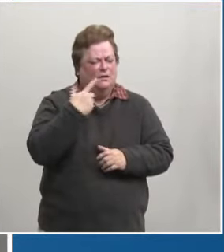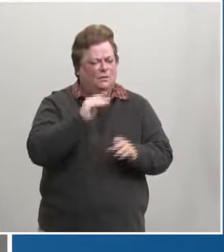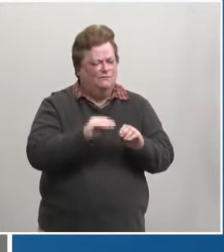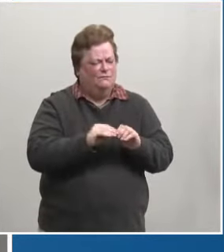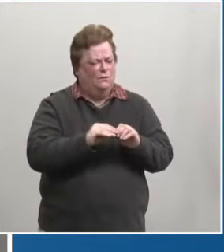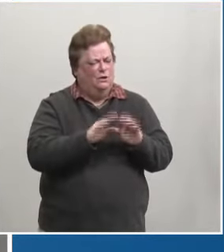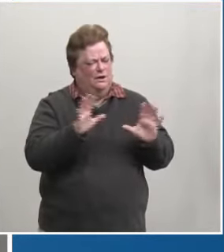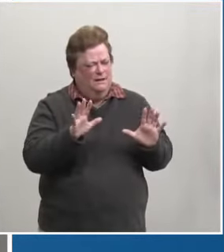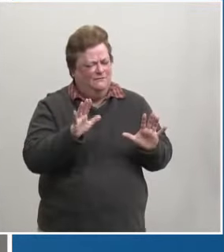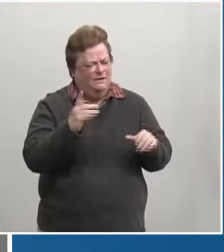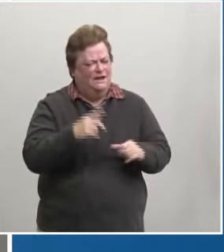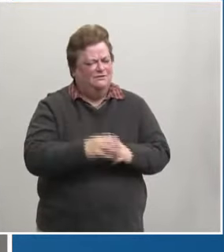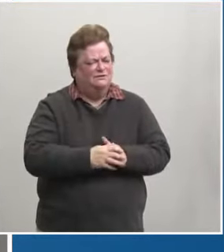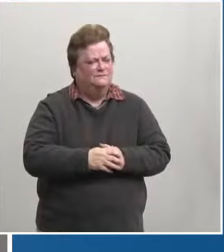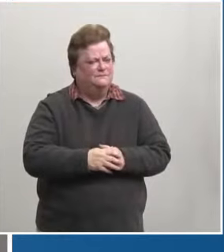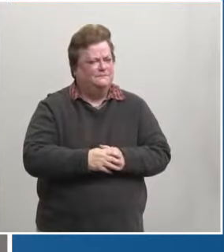sake,